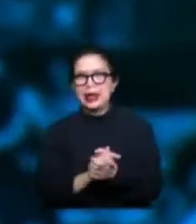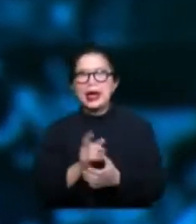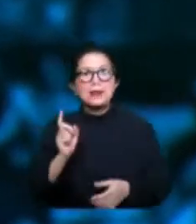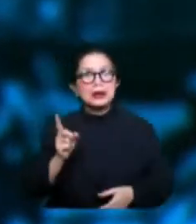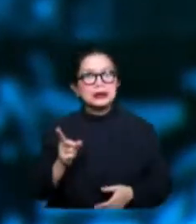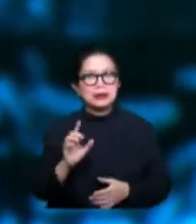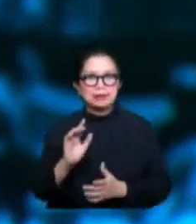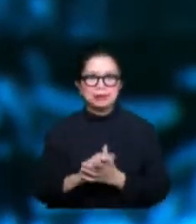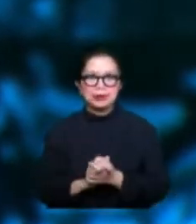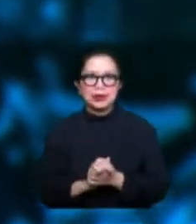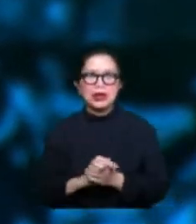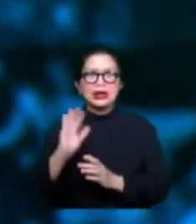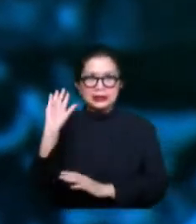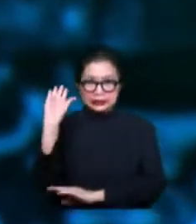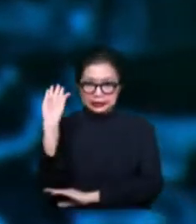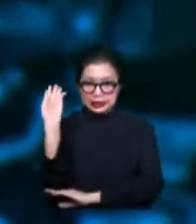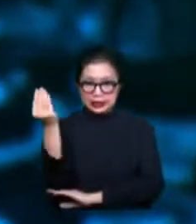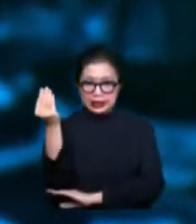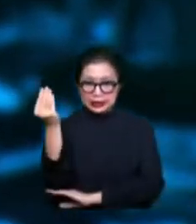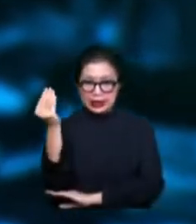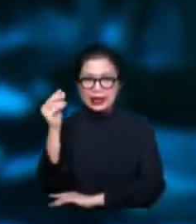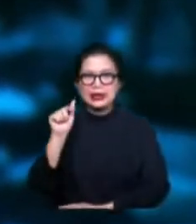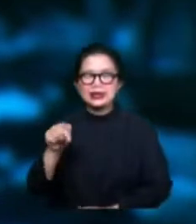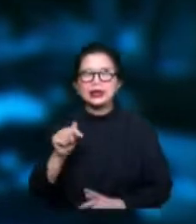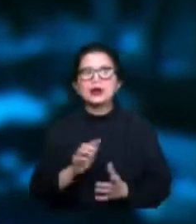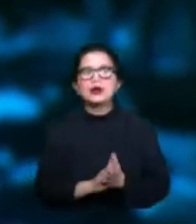of infrastructure,